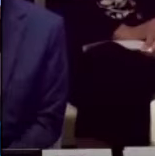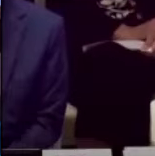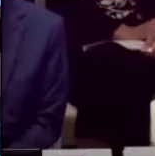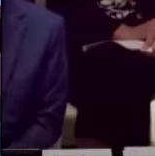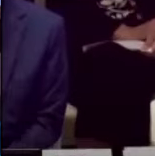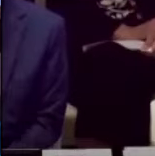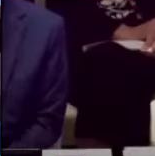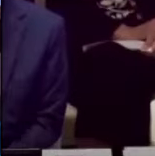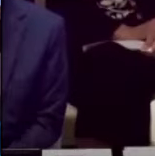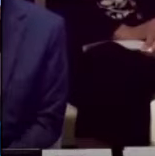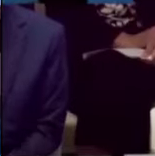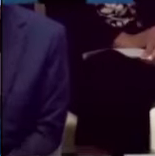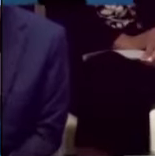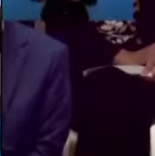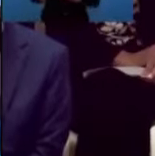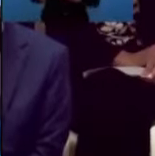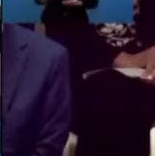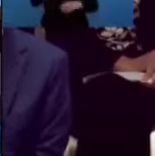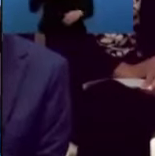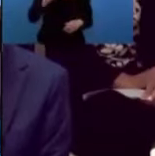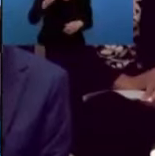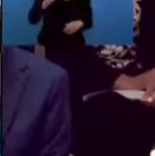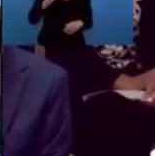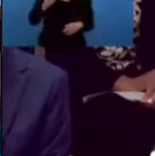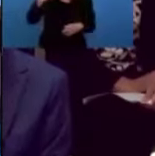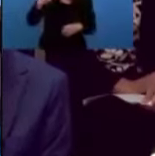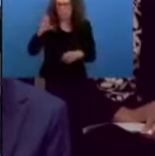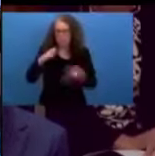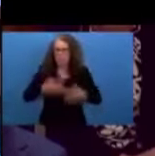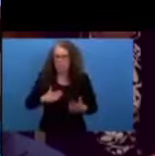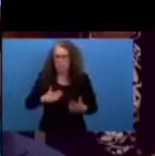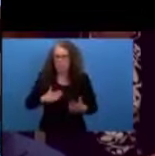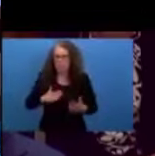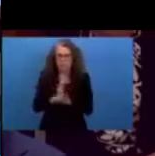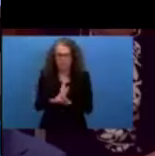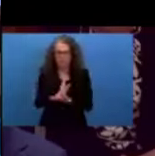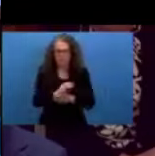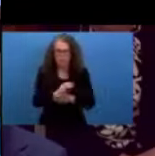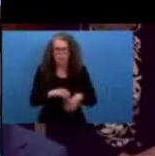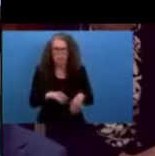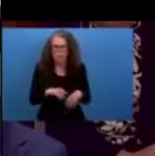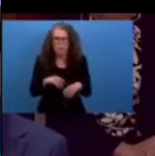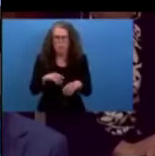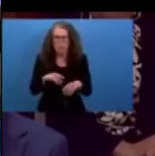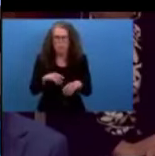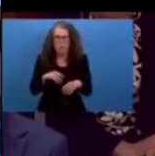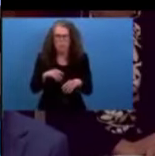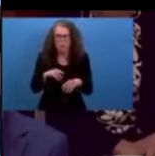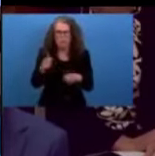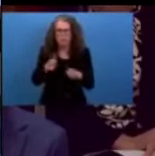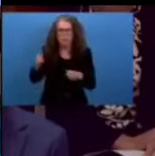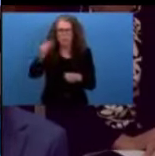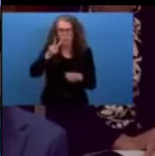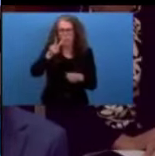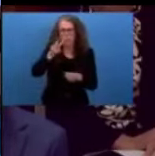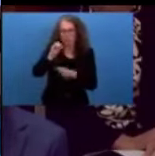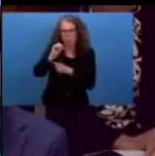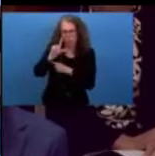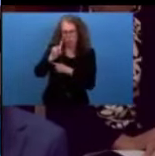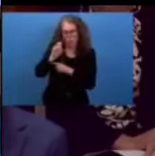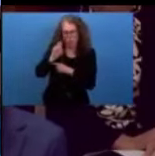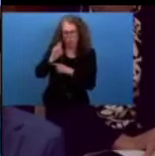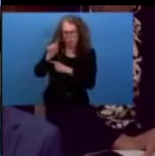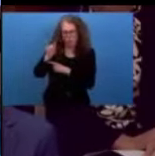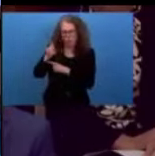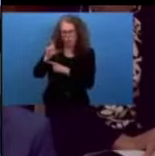the pleasure to welcome United Nations High Commissioner for Human Rights, His Excellency Volker Türk. High Commissioner, you have